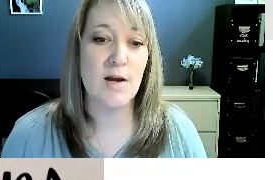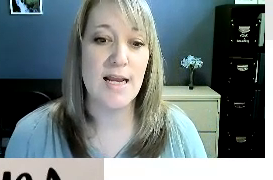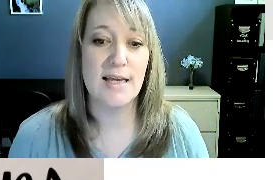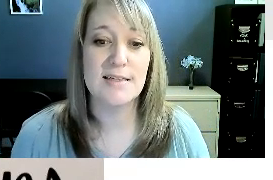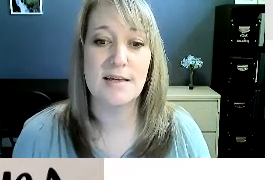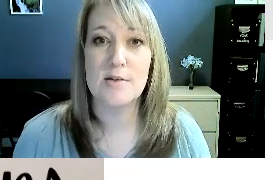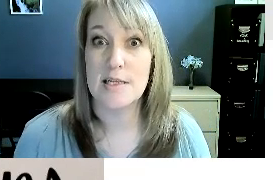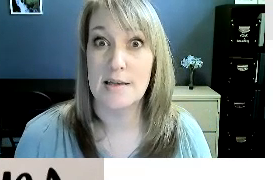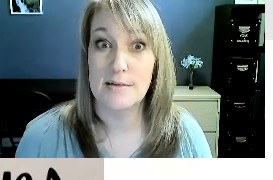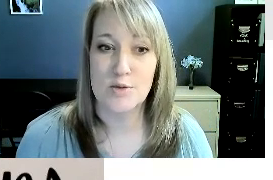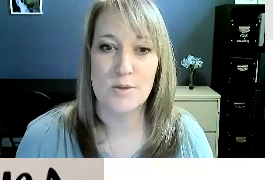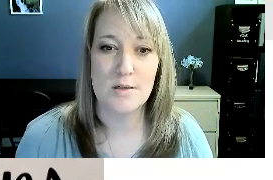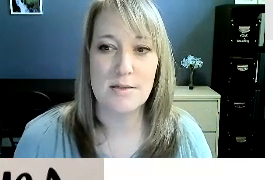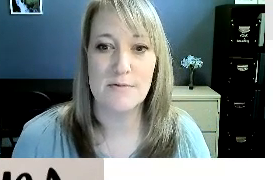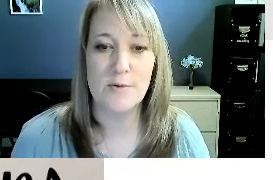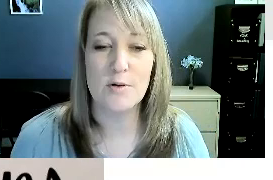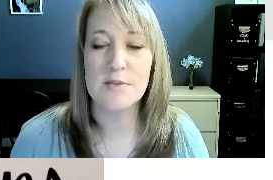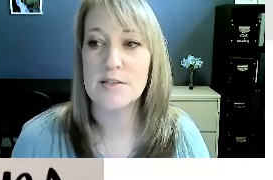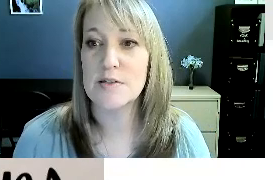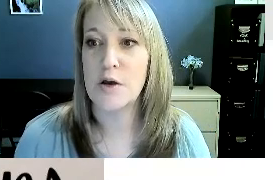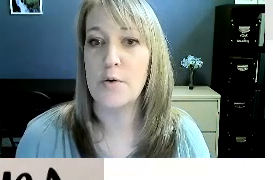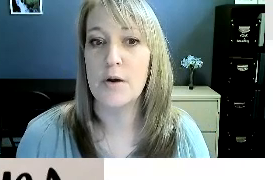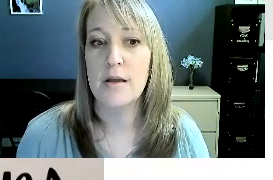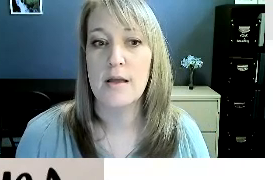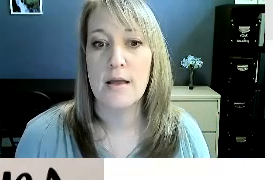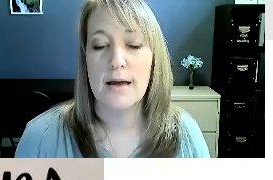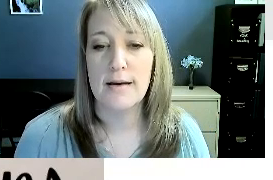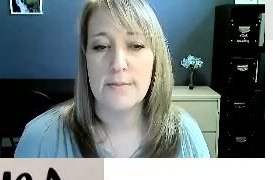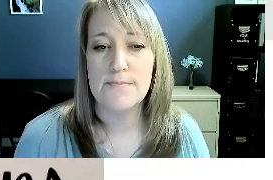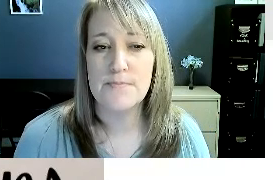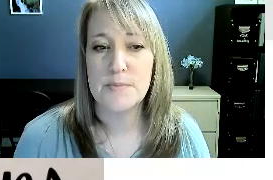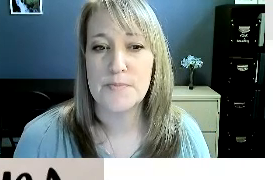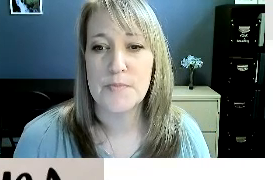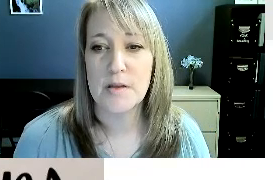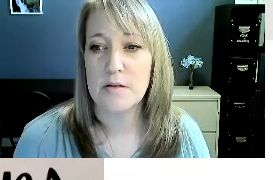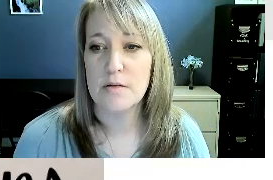to write ASL using English words and forms. So